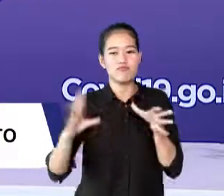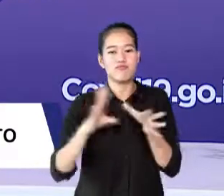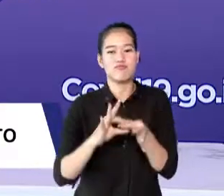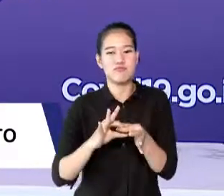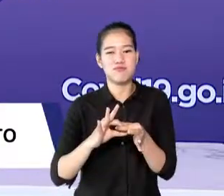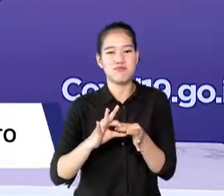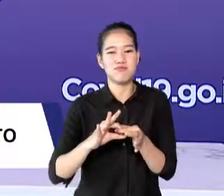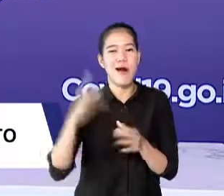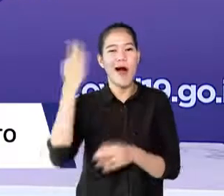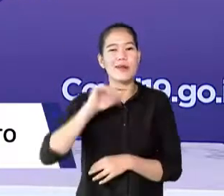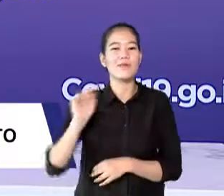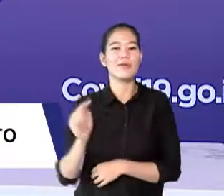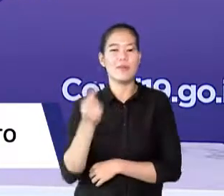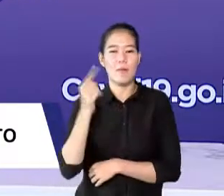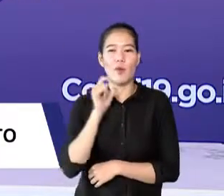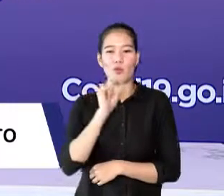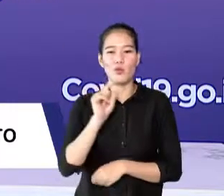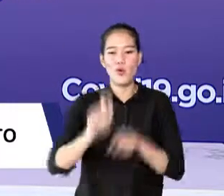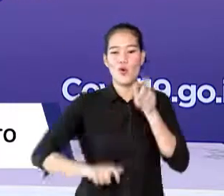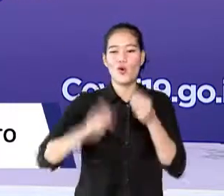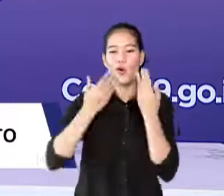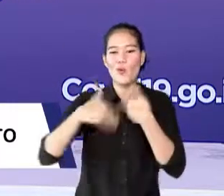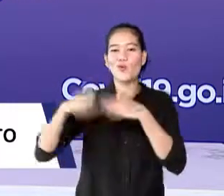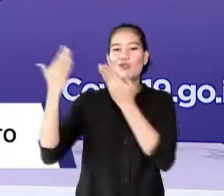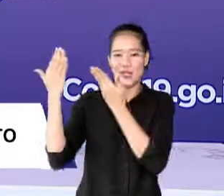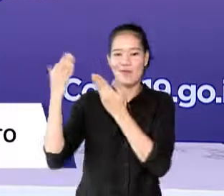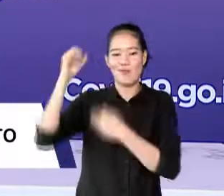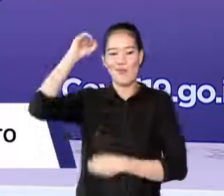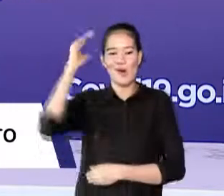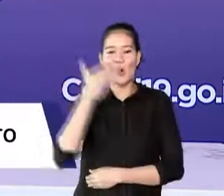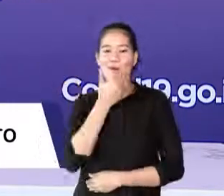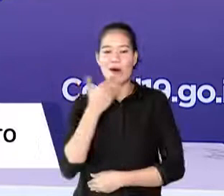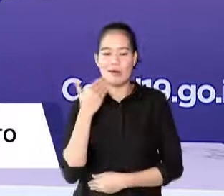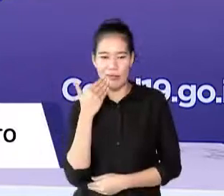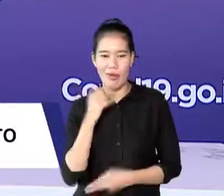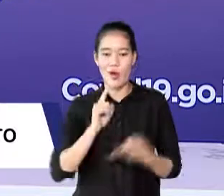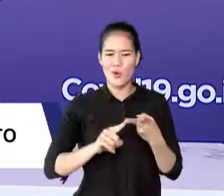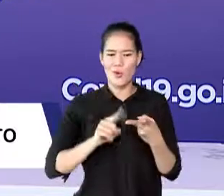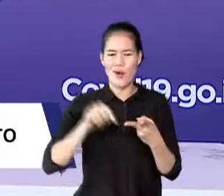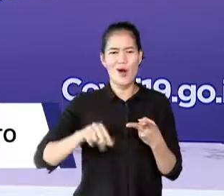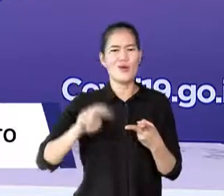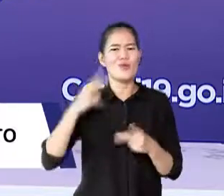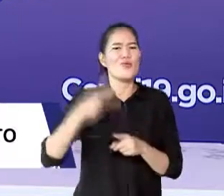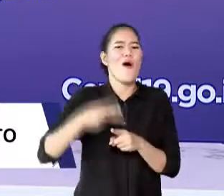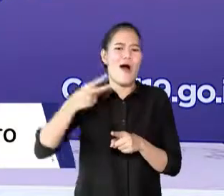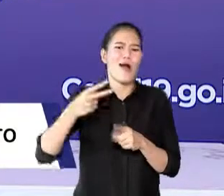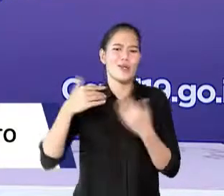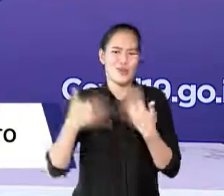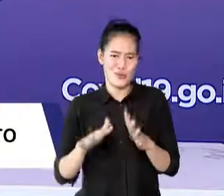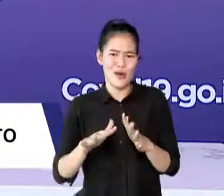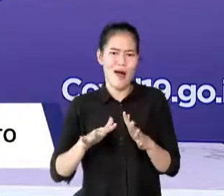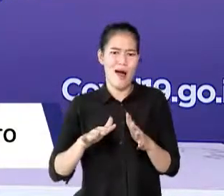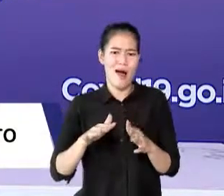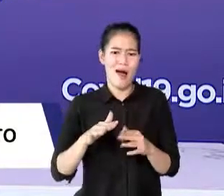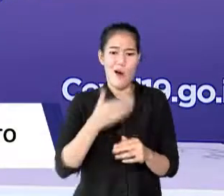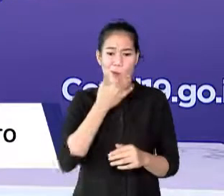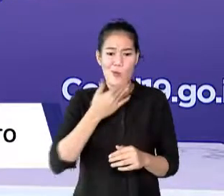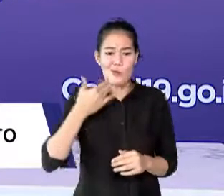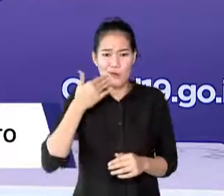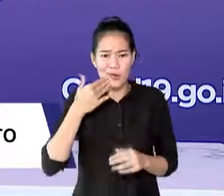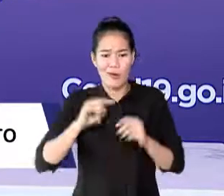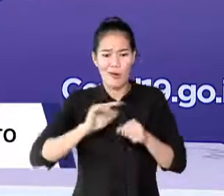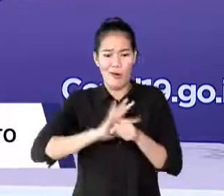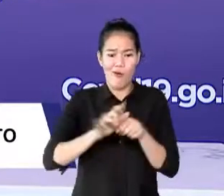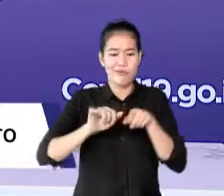the fasting for Muslims. And this is also the second time Indonesians have had to fast during